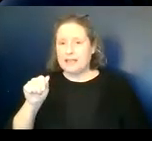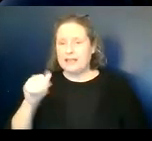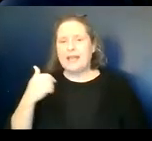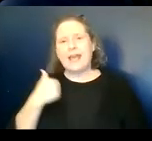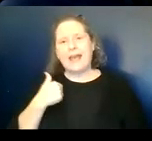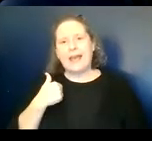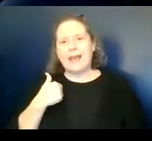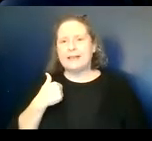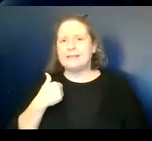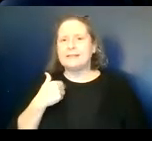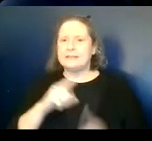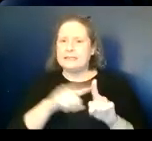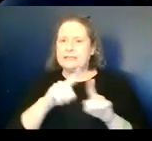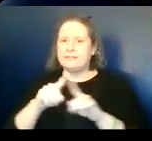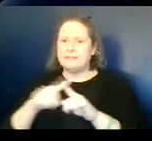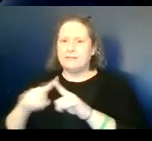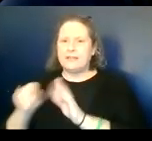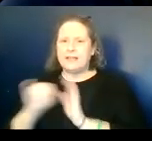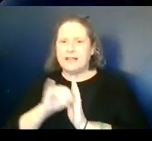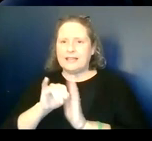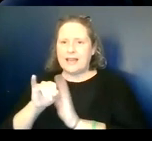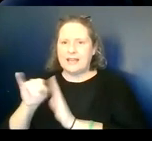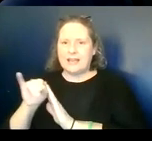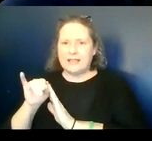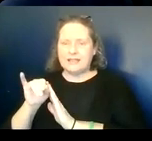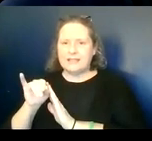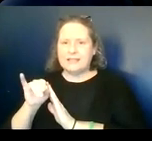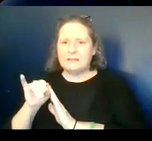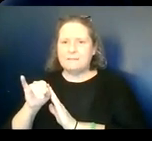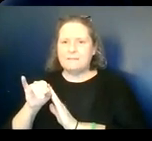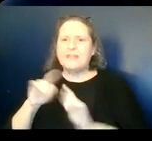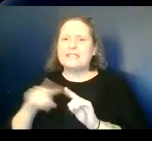many identities, you can have many forms of